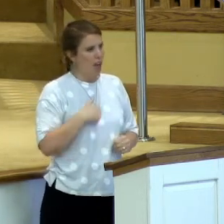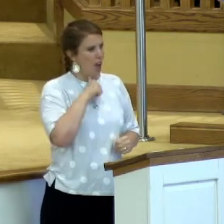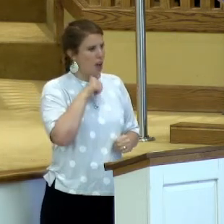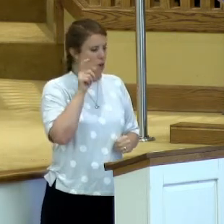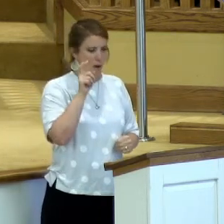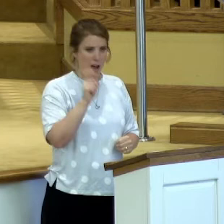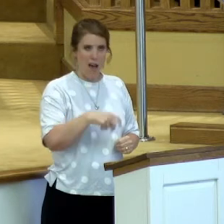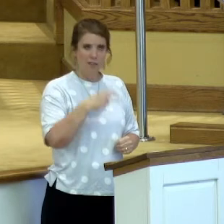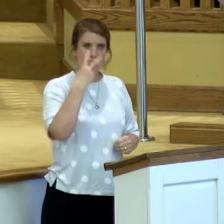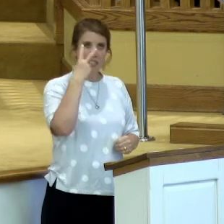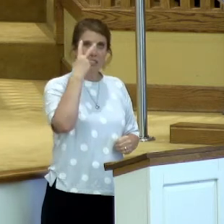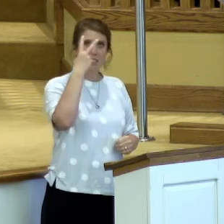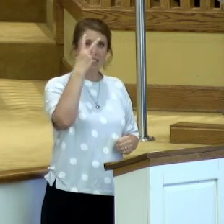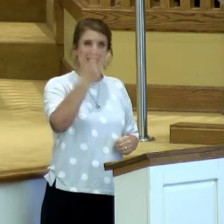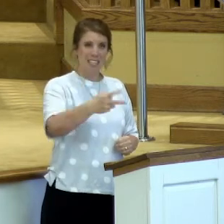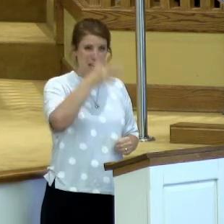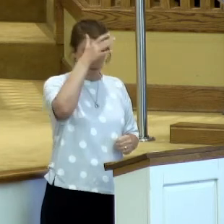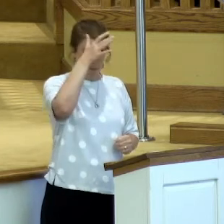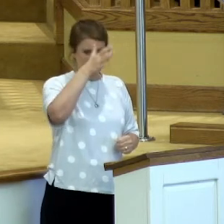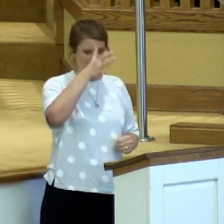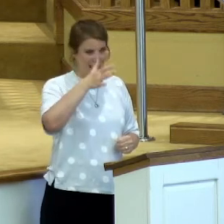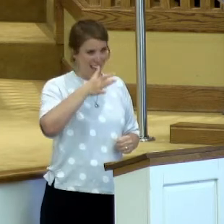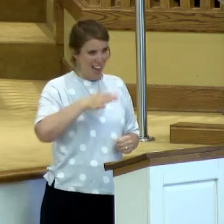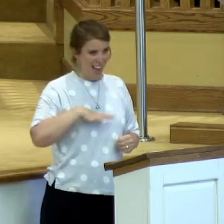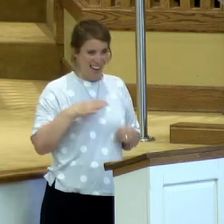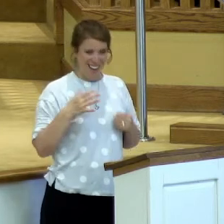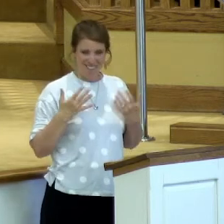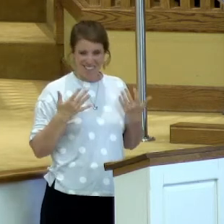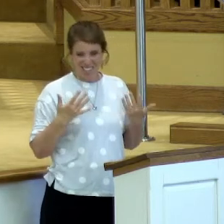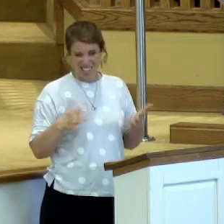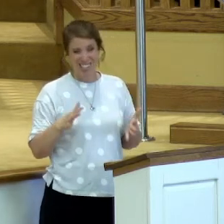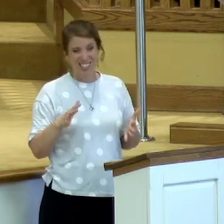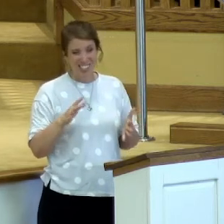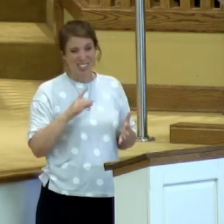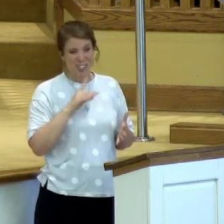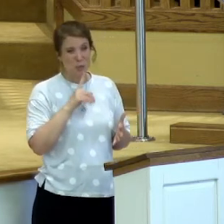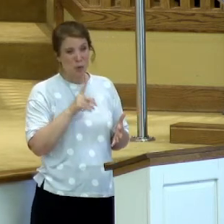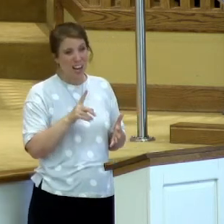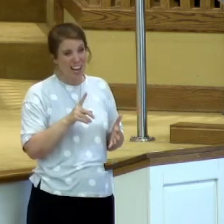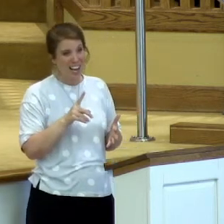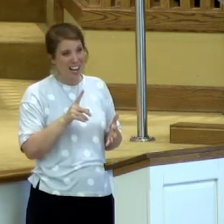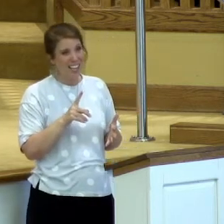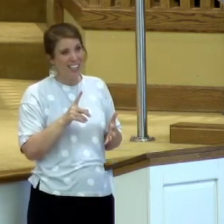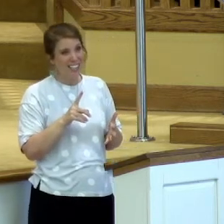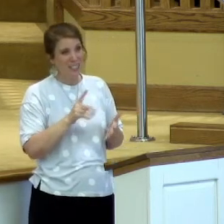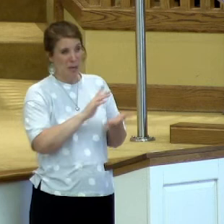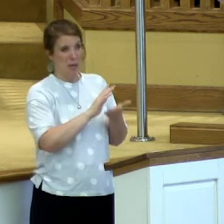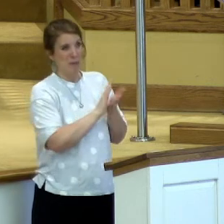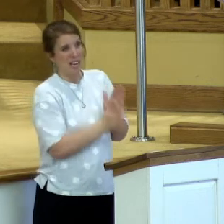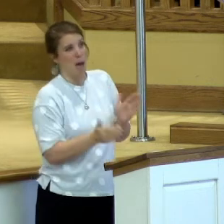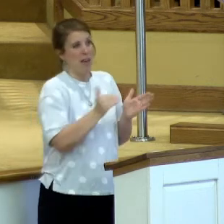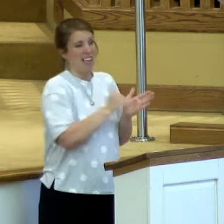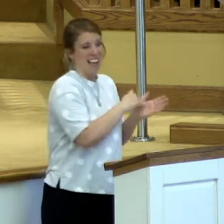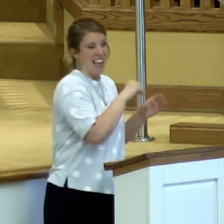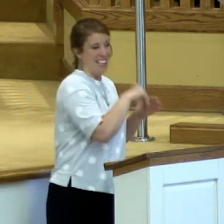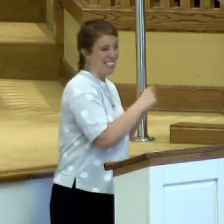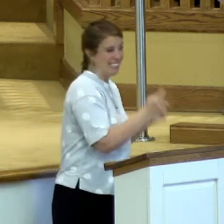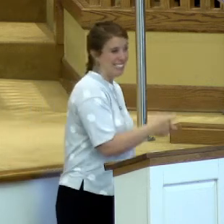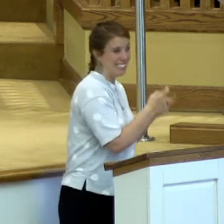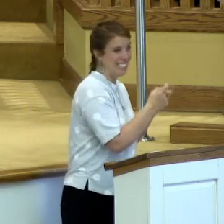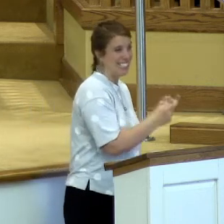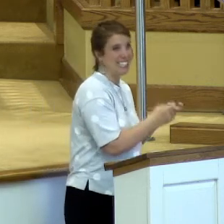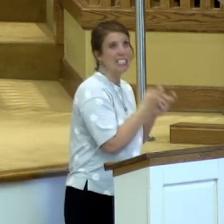don't have to see the man I've been rising up in me again. In the arms of